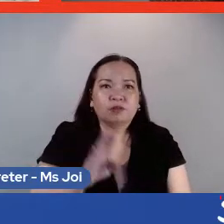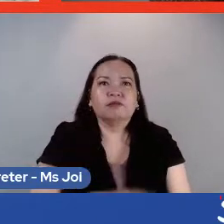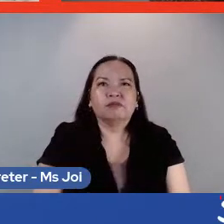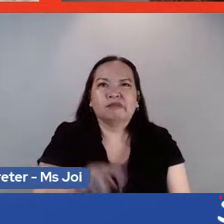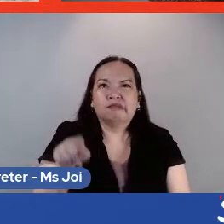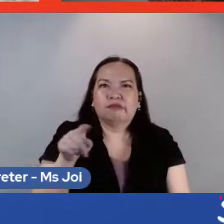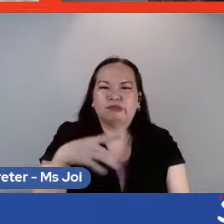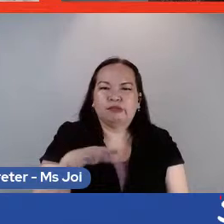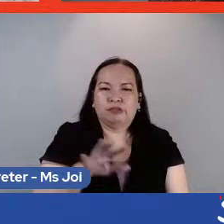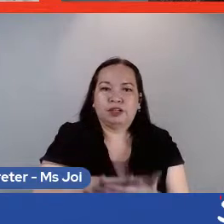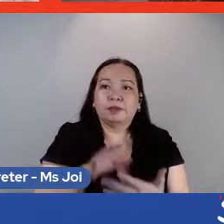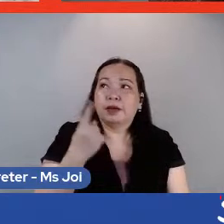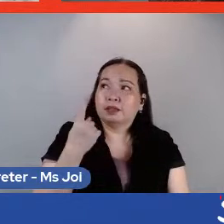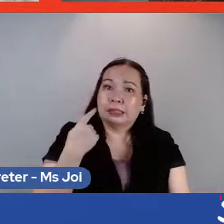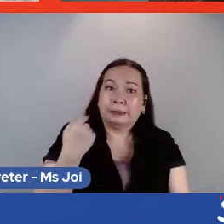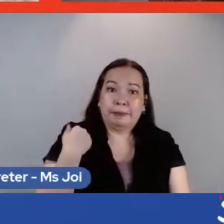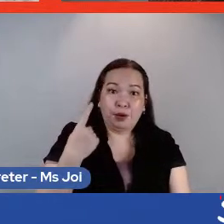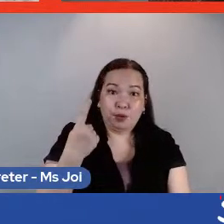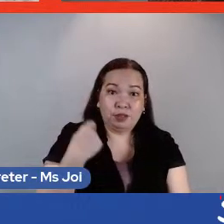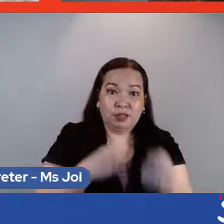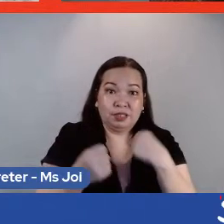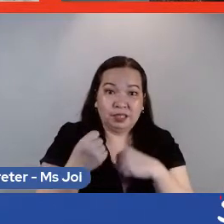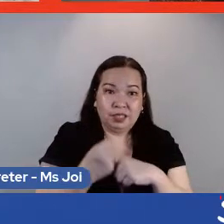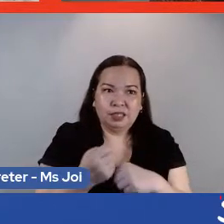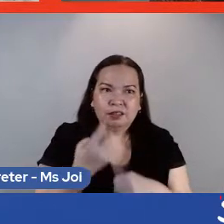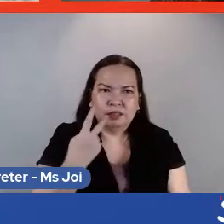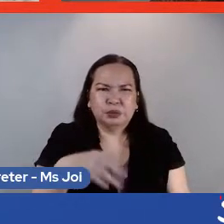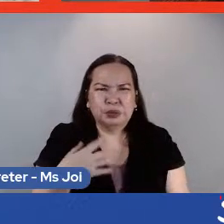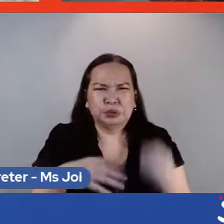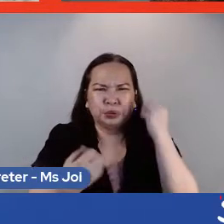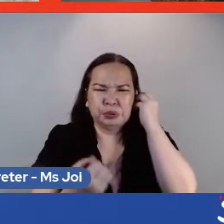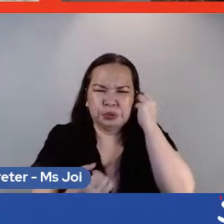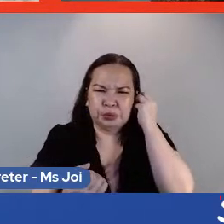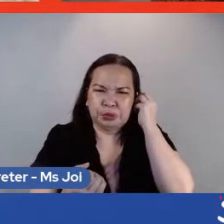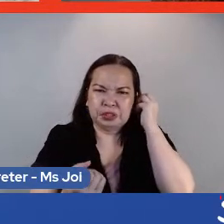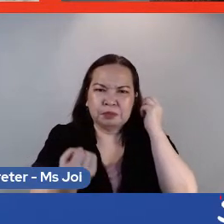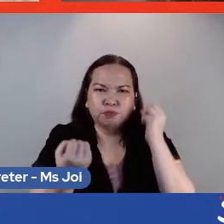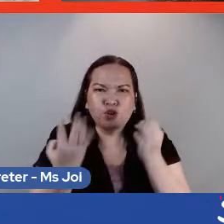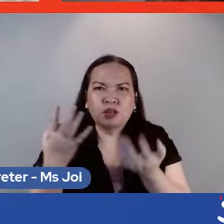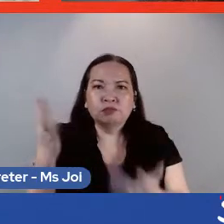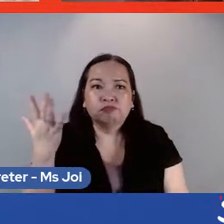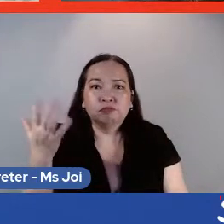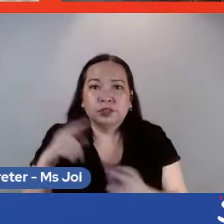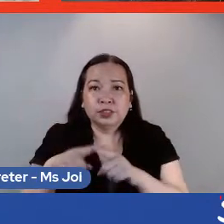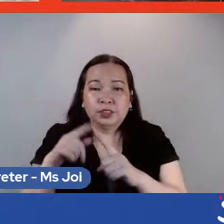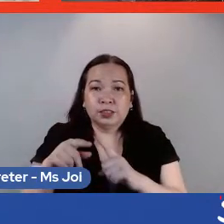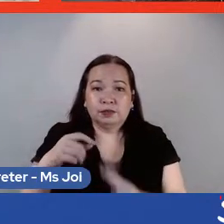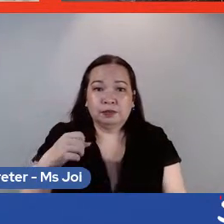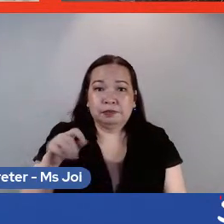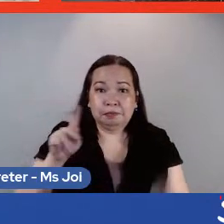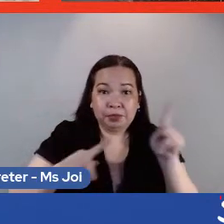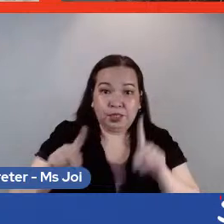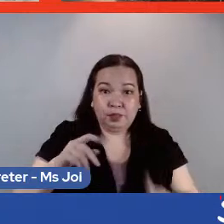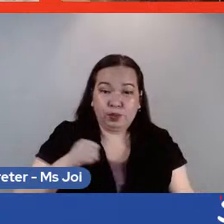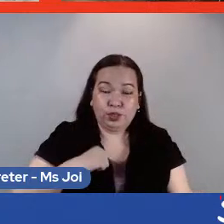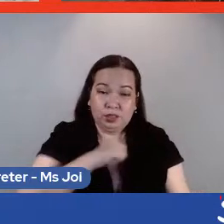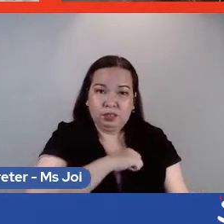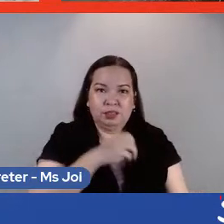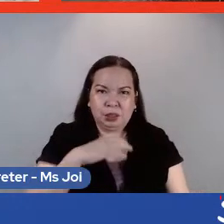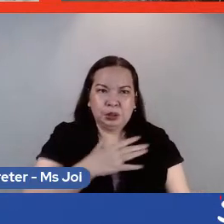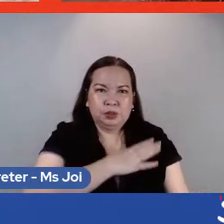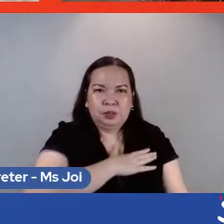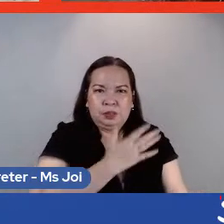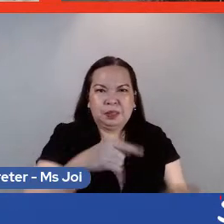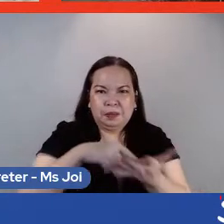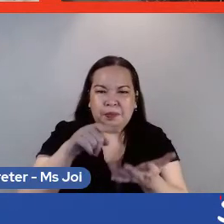was still a year before the election, was how much money candidates were willing to spend on social media, and Facebook in